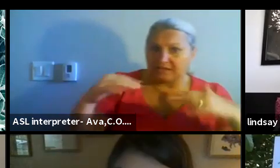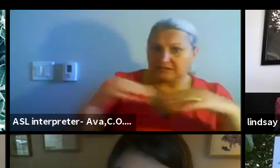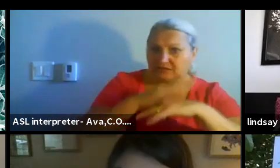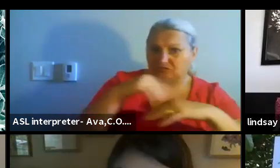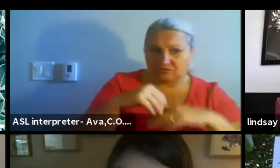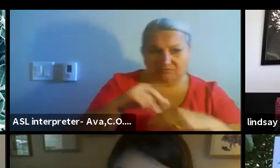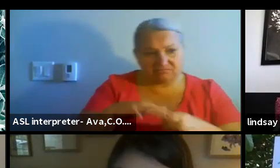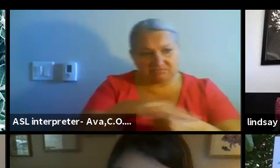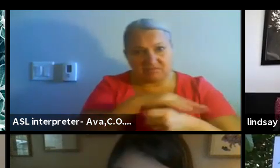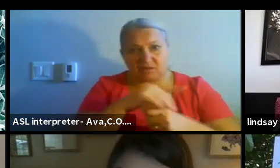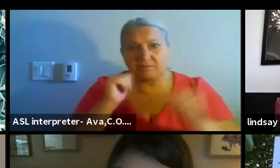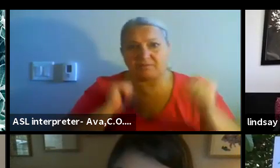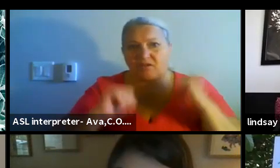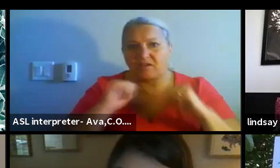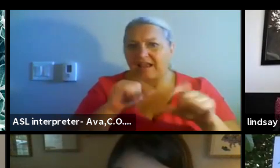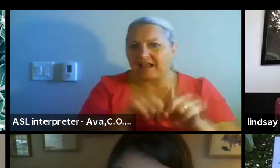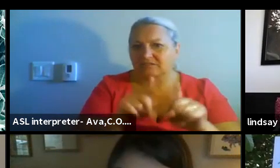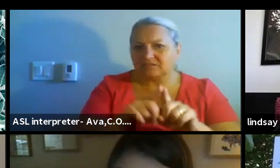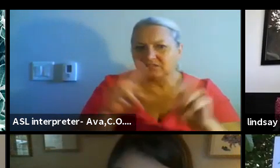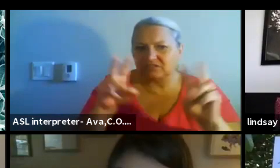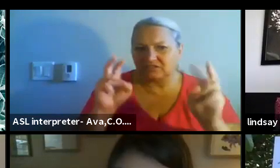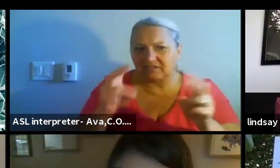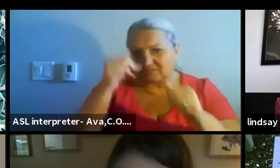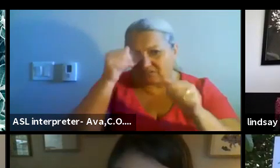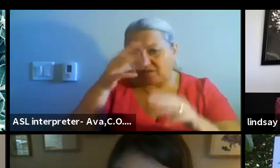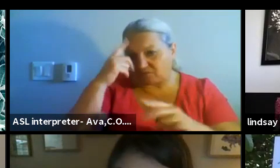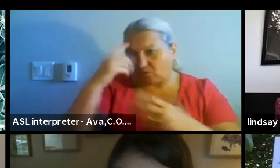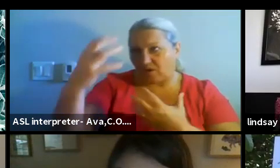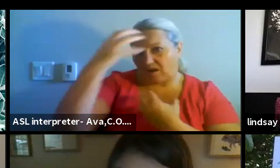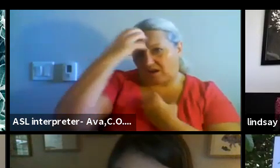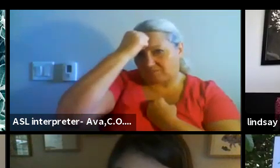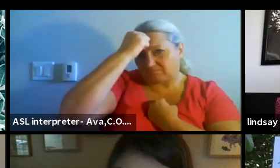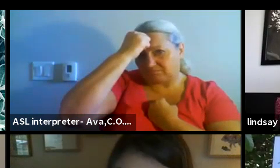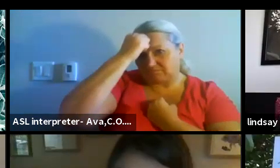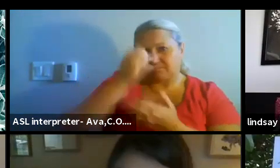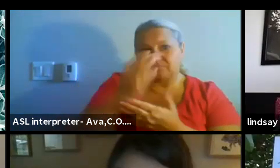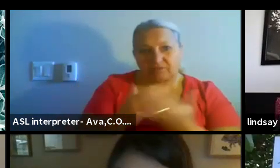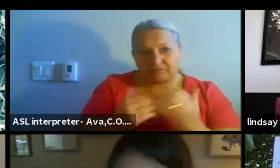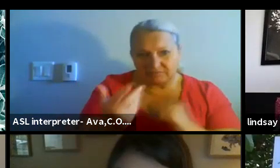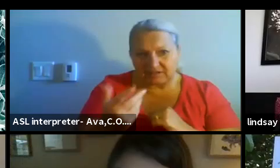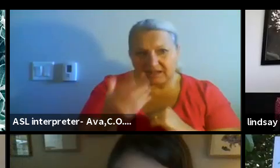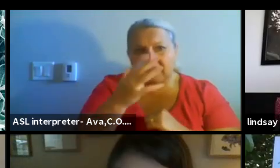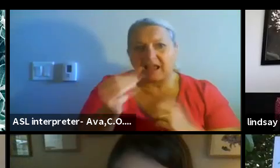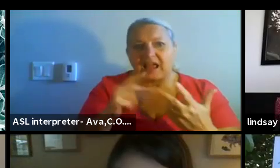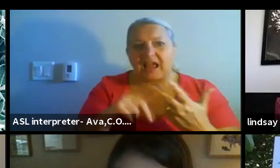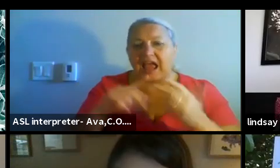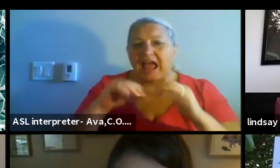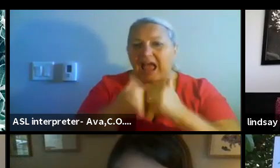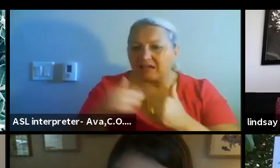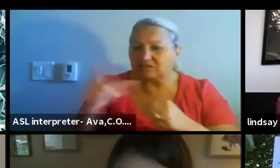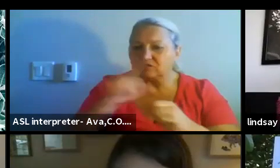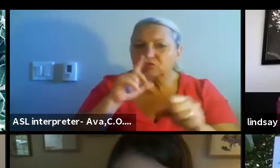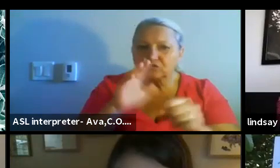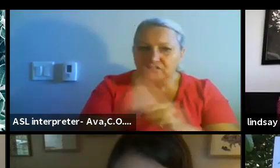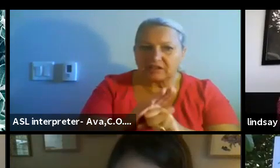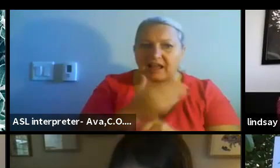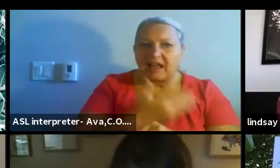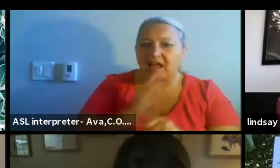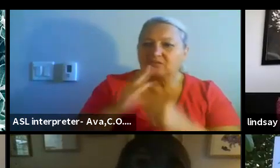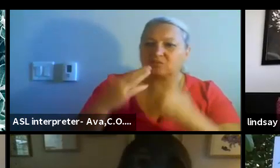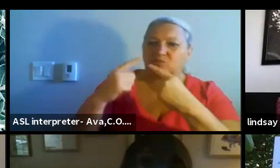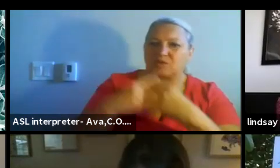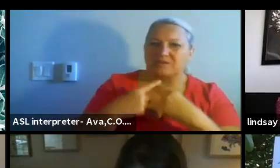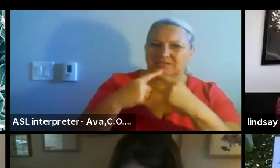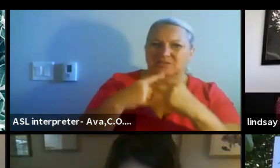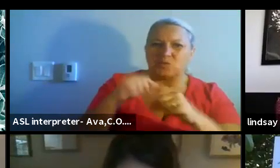not performing as fodder for colonial consumption? How might I ensure that the burdensome work of